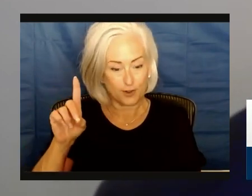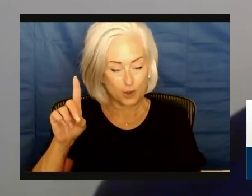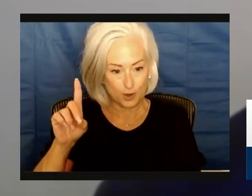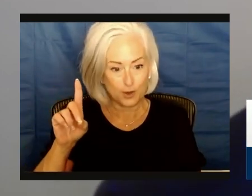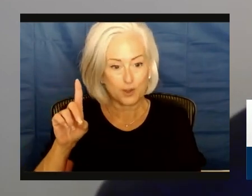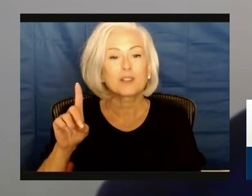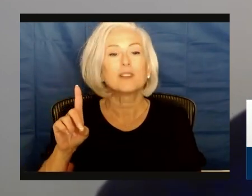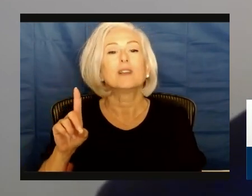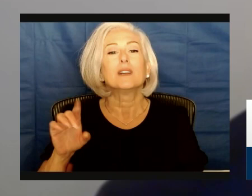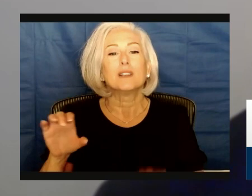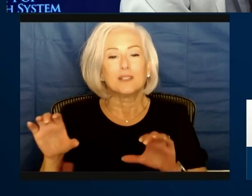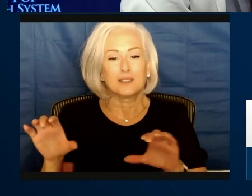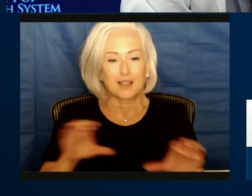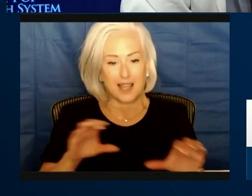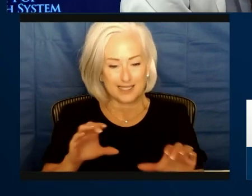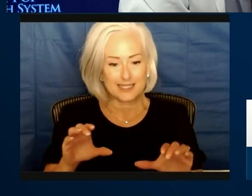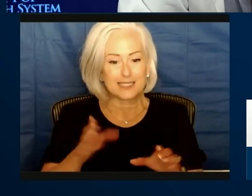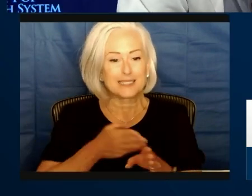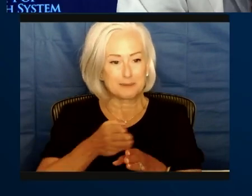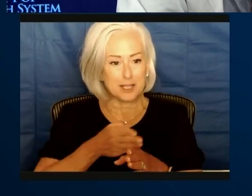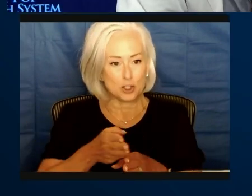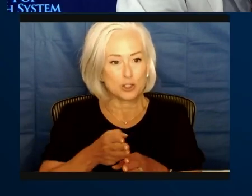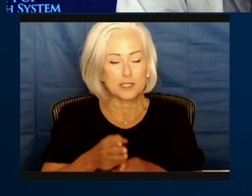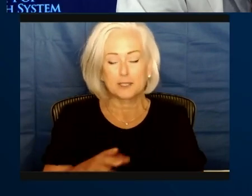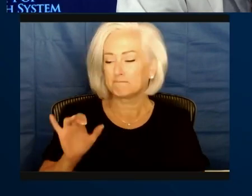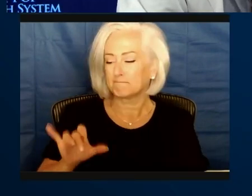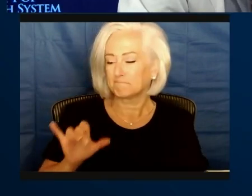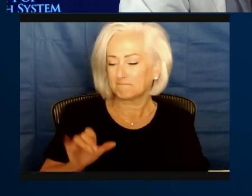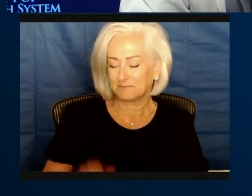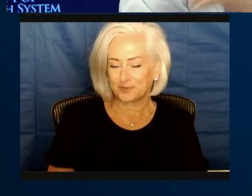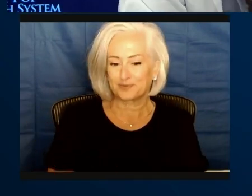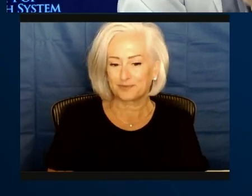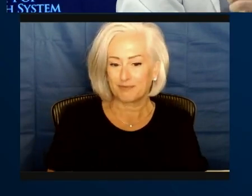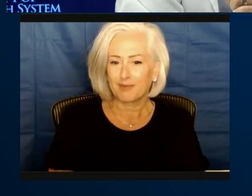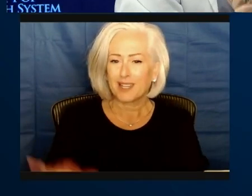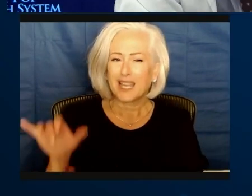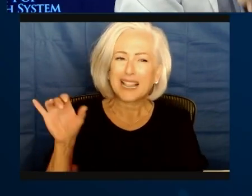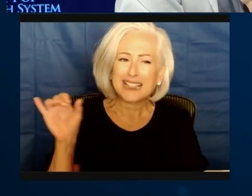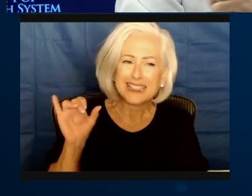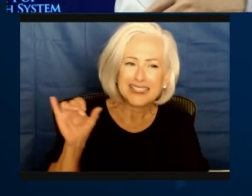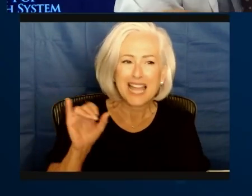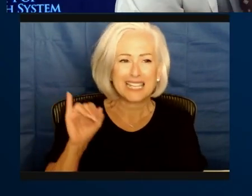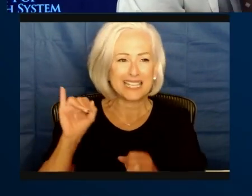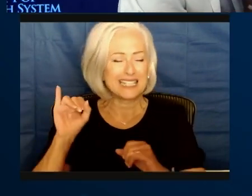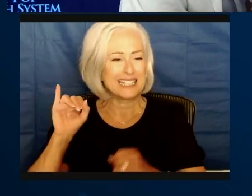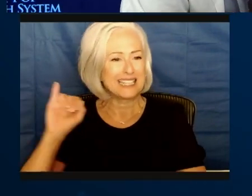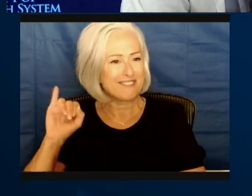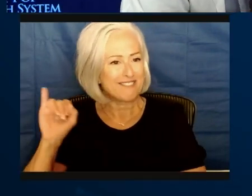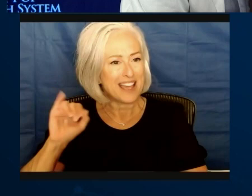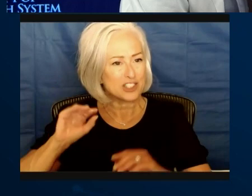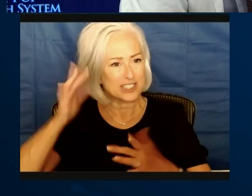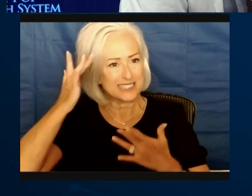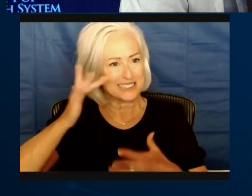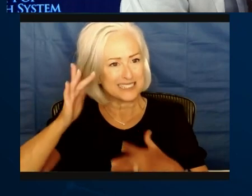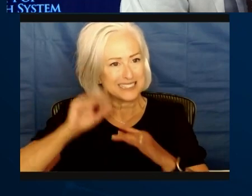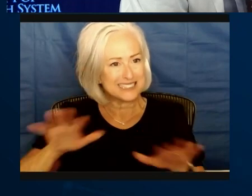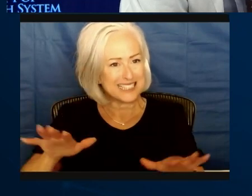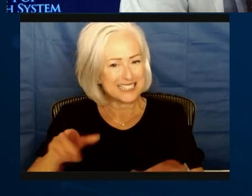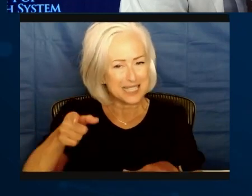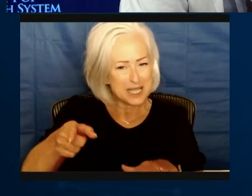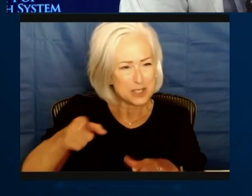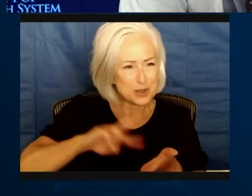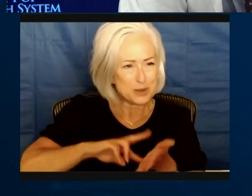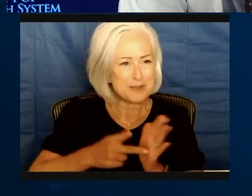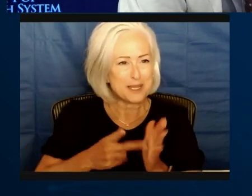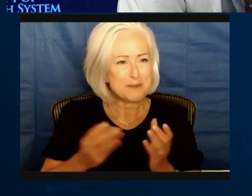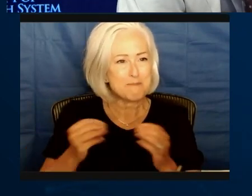tropical medicine. All right, so that's kind of like infectious disease. We're all about that. That makes you an internist more like us. It evens the score. Now it's